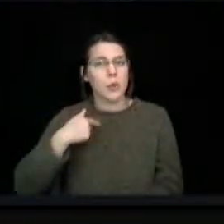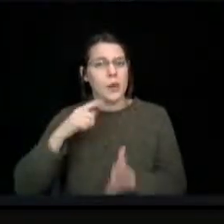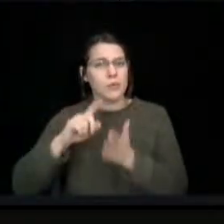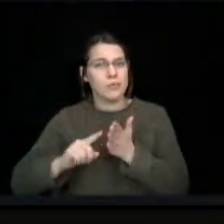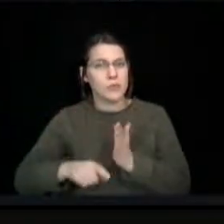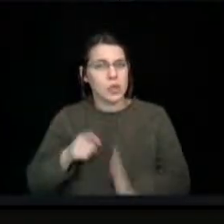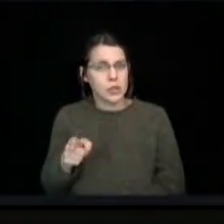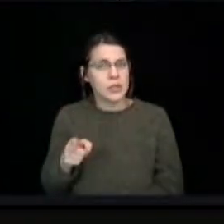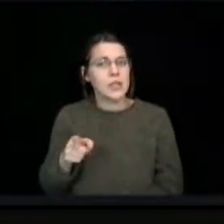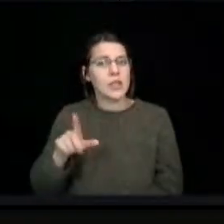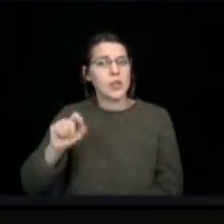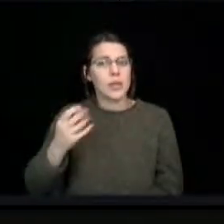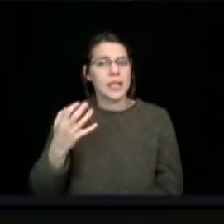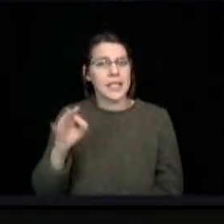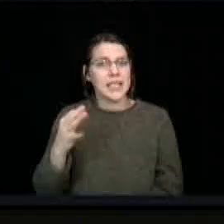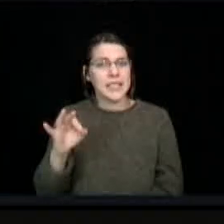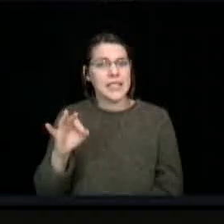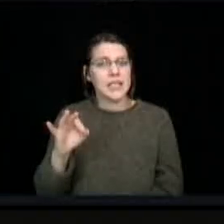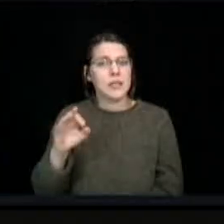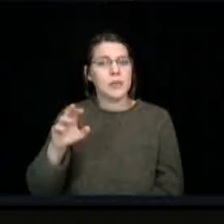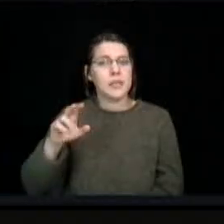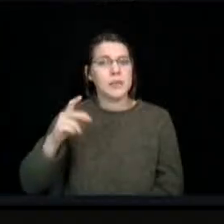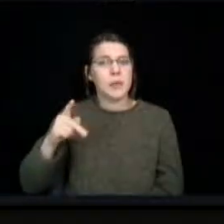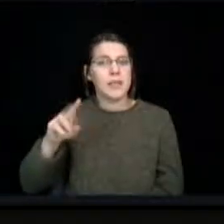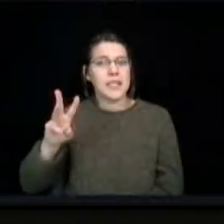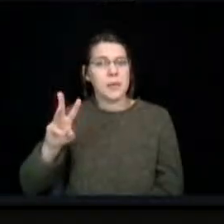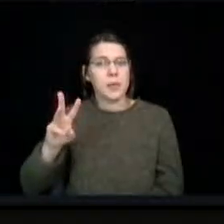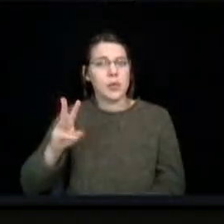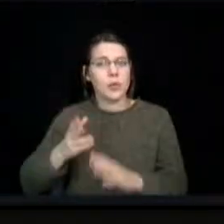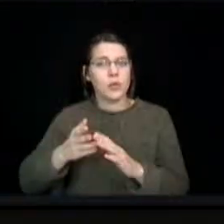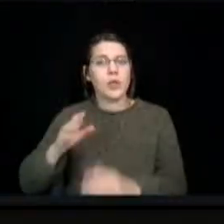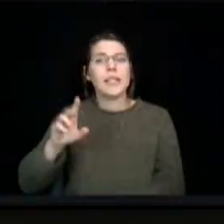in DPW operations. Yeah. It was in DPW. Okay.